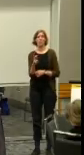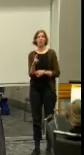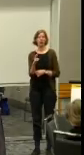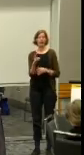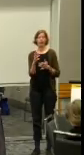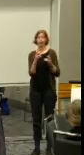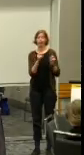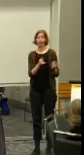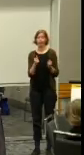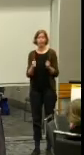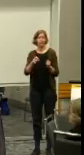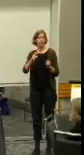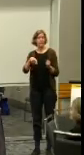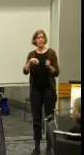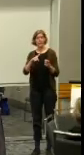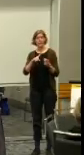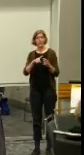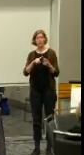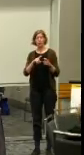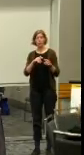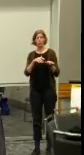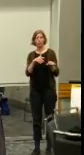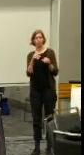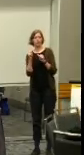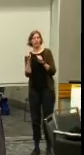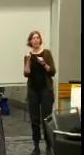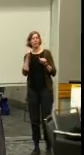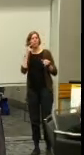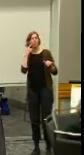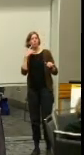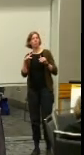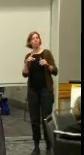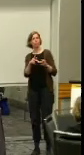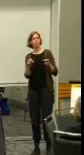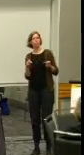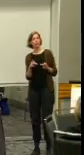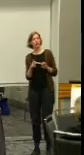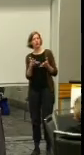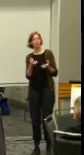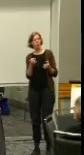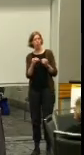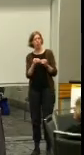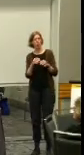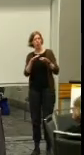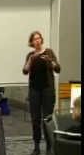like escape the noisier, more overstimulating spaces that are in the community spaces, right? Like the lounge.